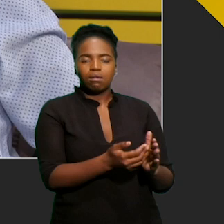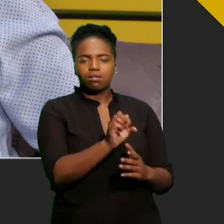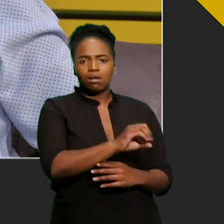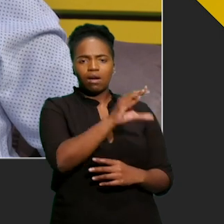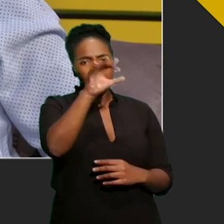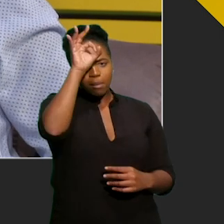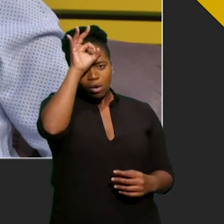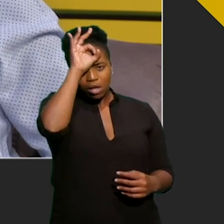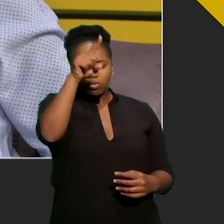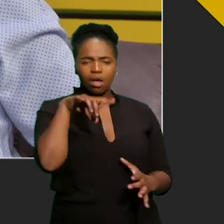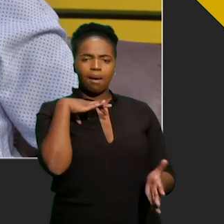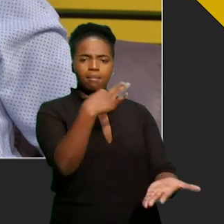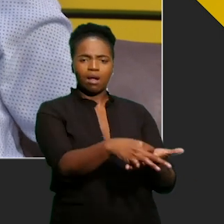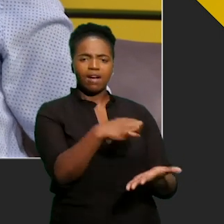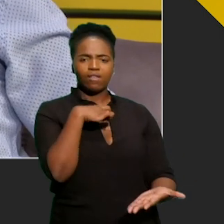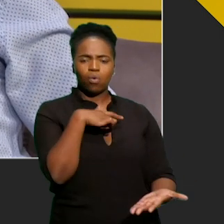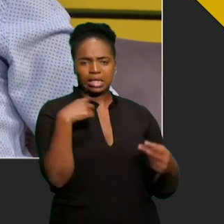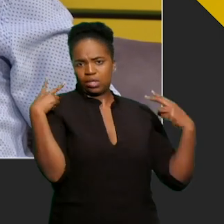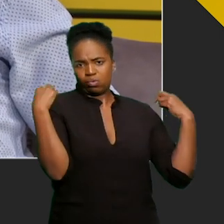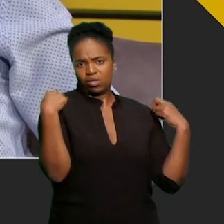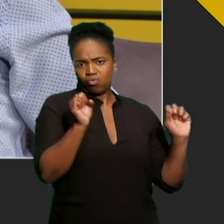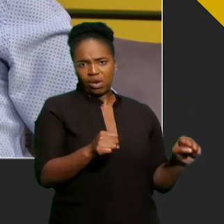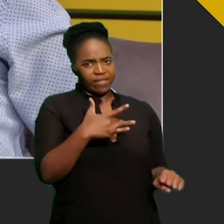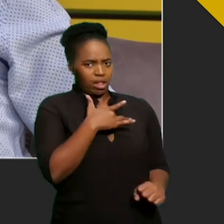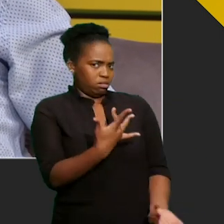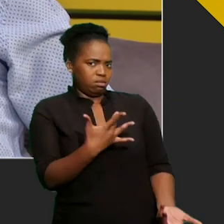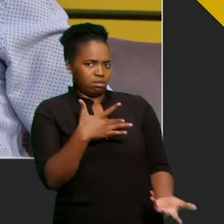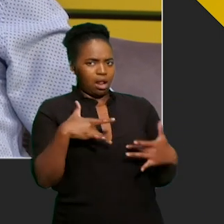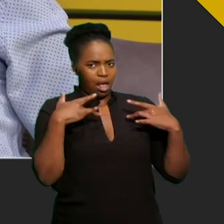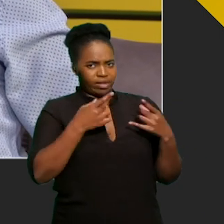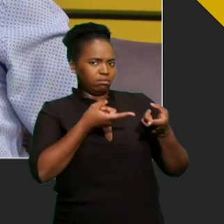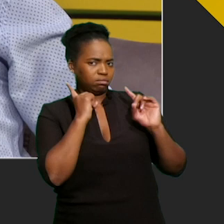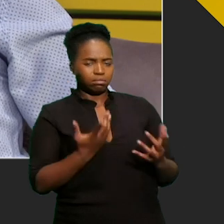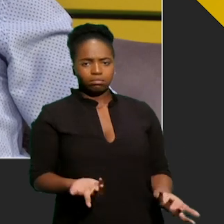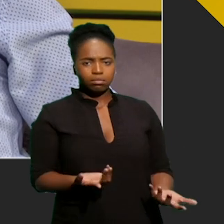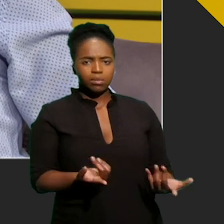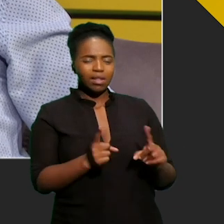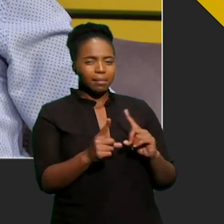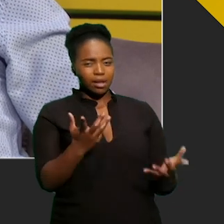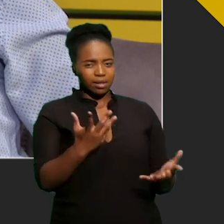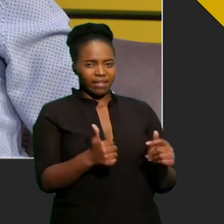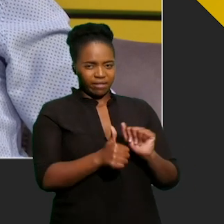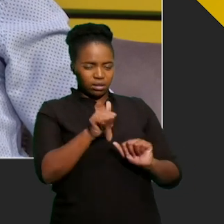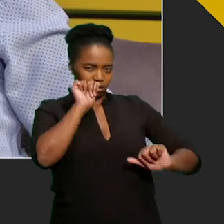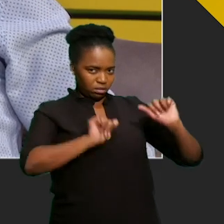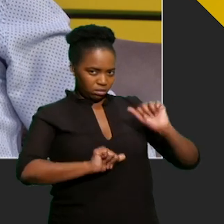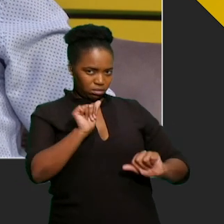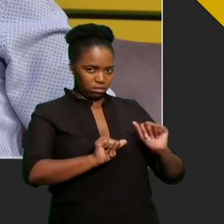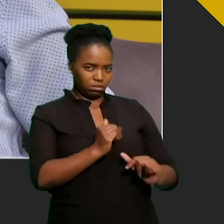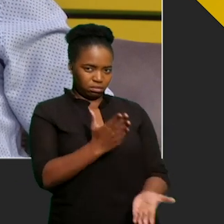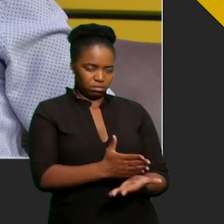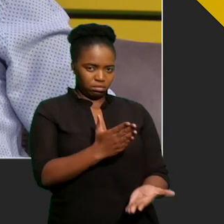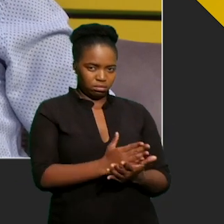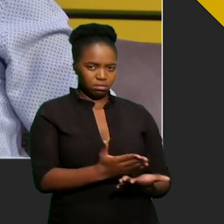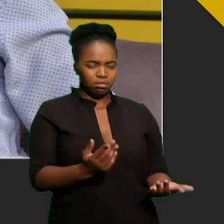Police Services to apply for security if you feel your life is at risk. But of course, there will be an assessment that will be done. And if indeed that